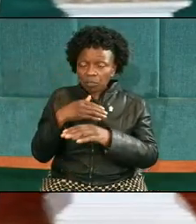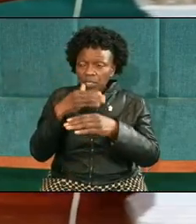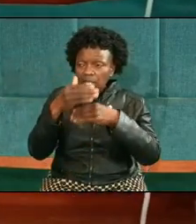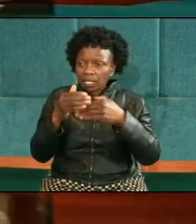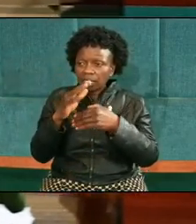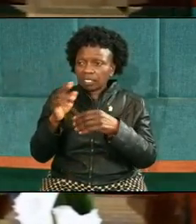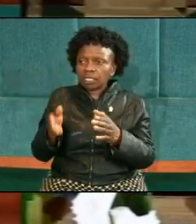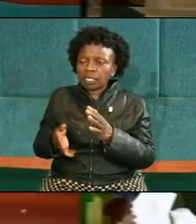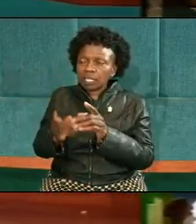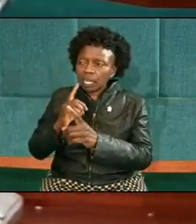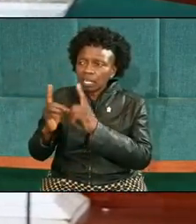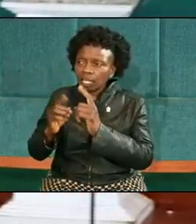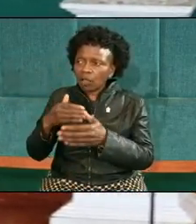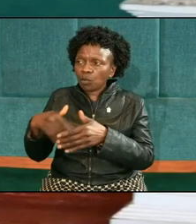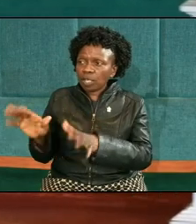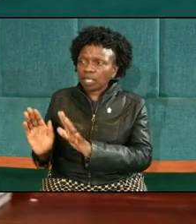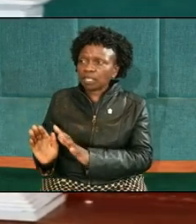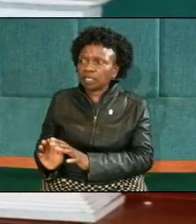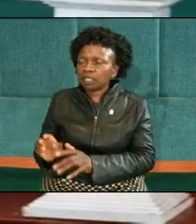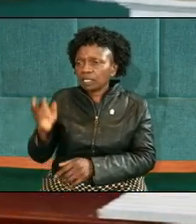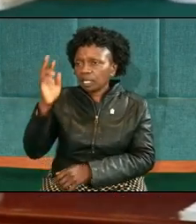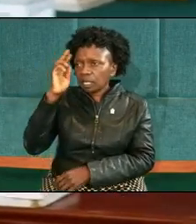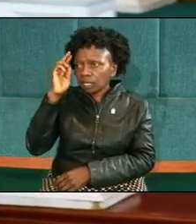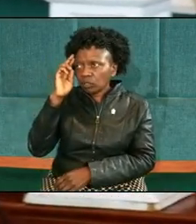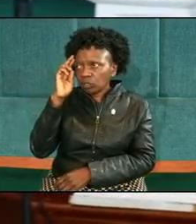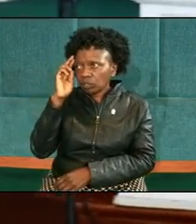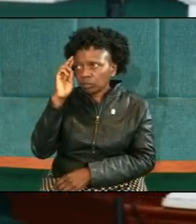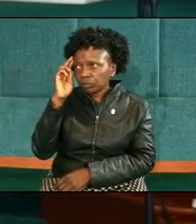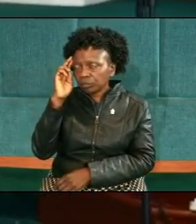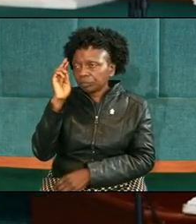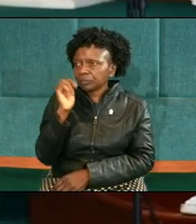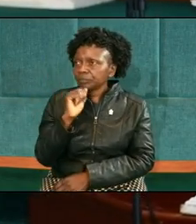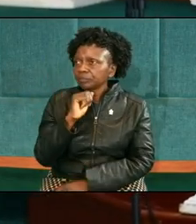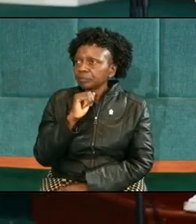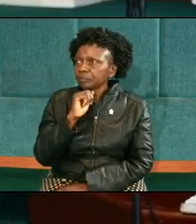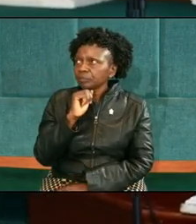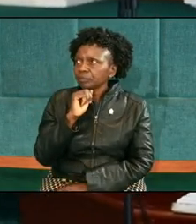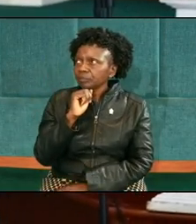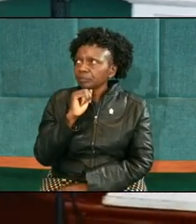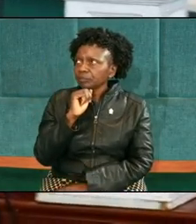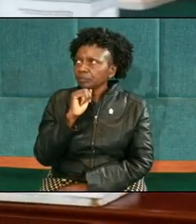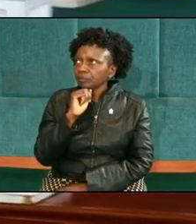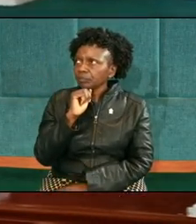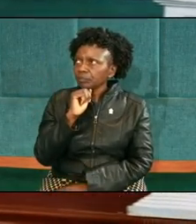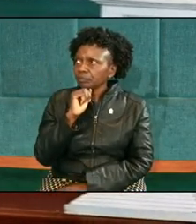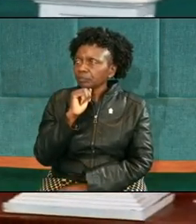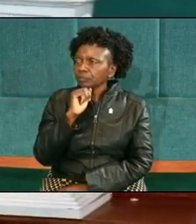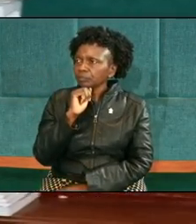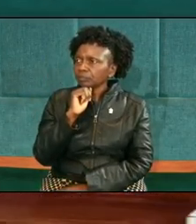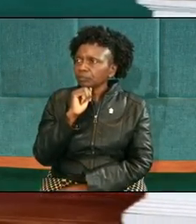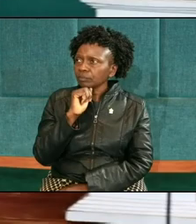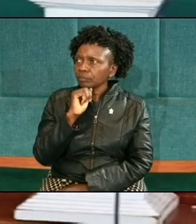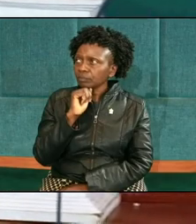running? The reason would frighten you. Here's it.